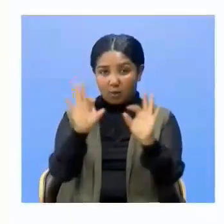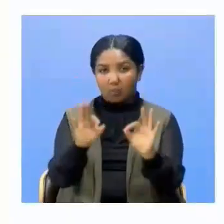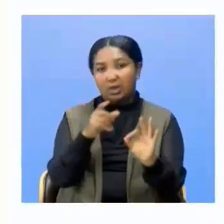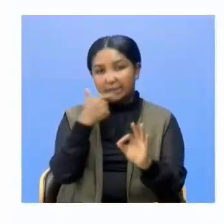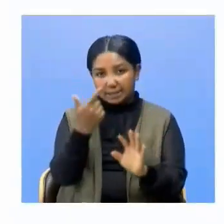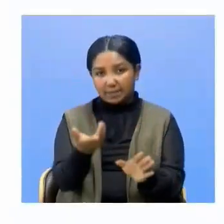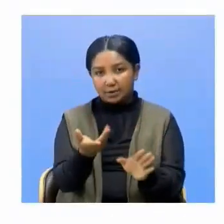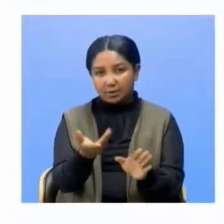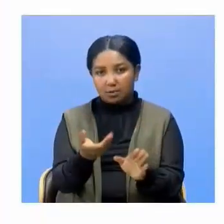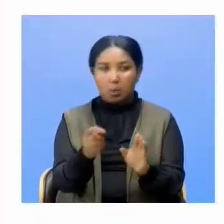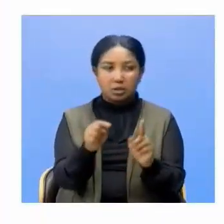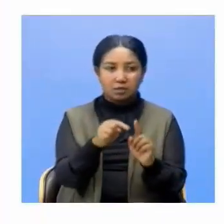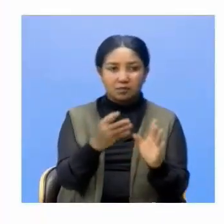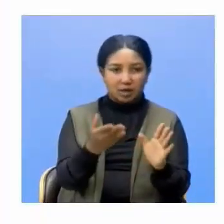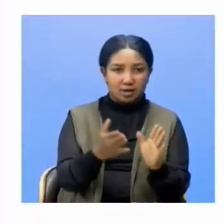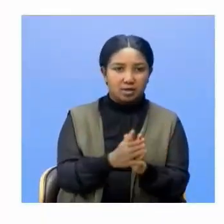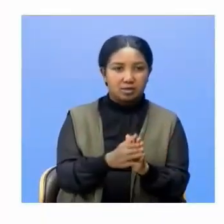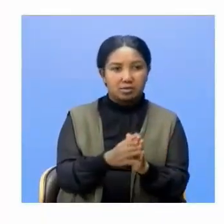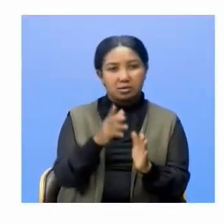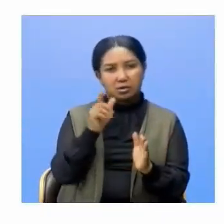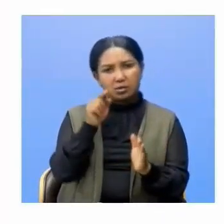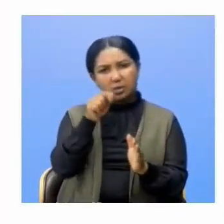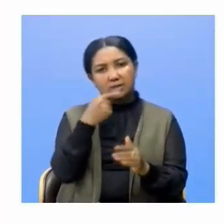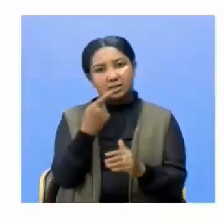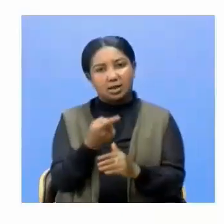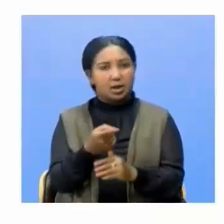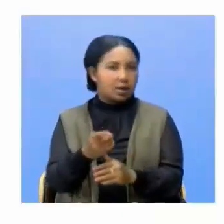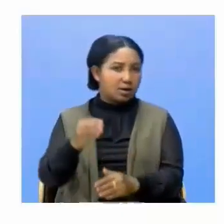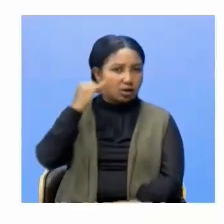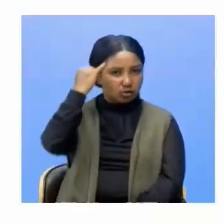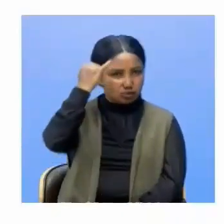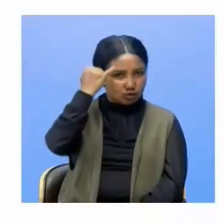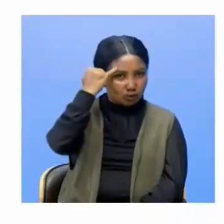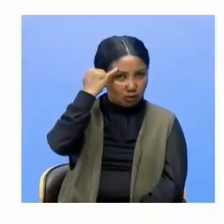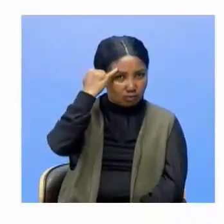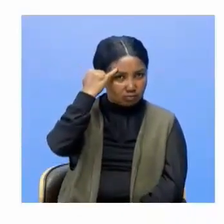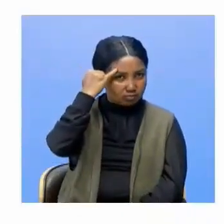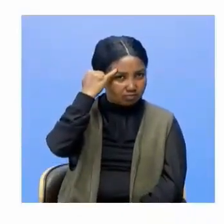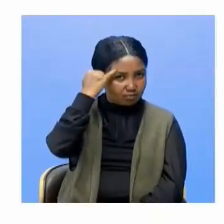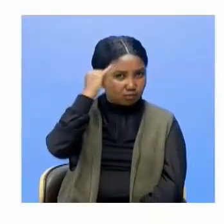say what? You can say John